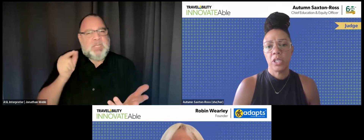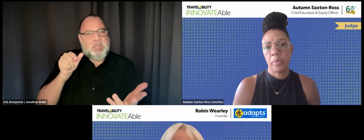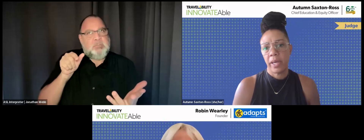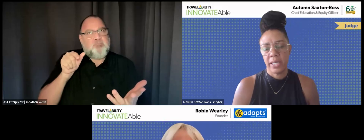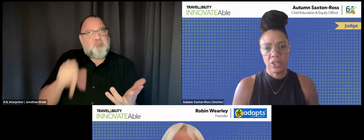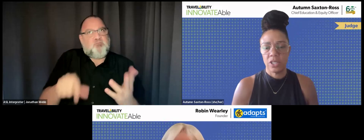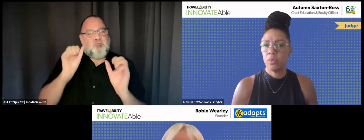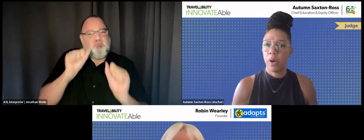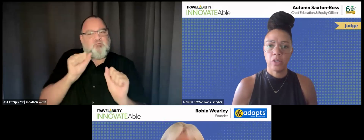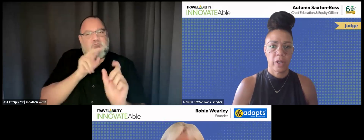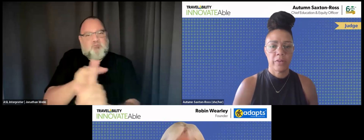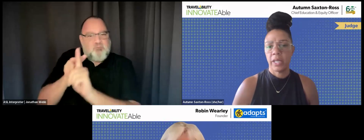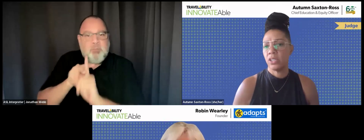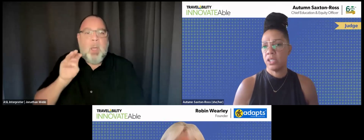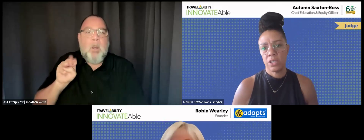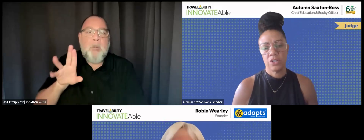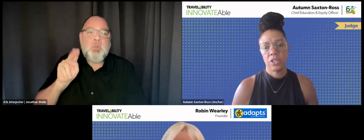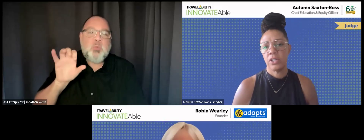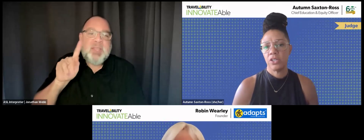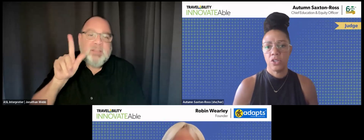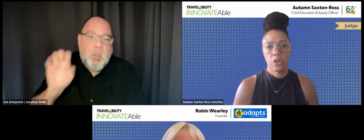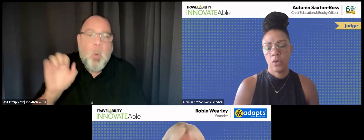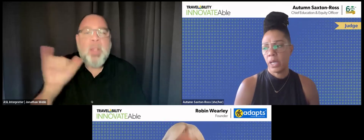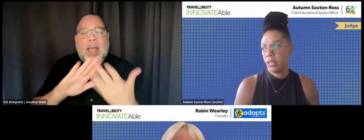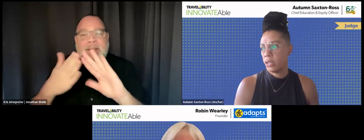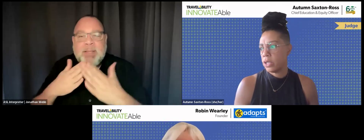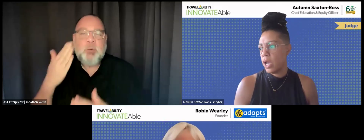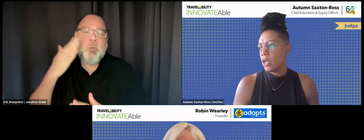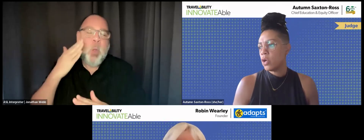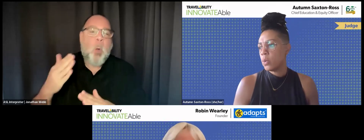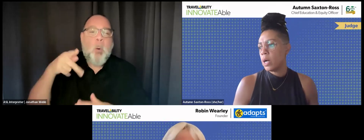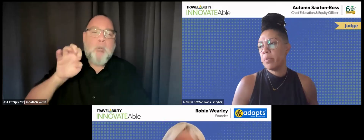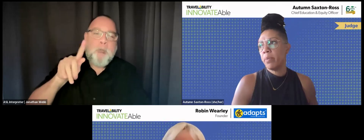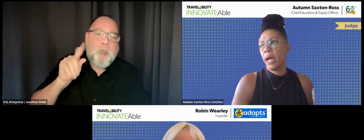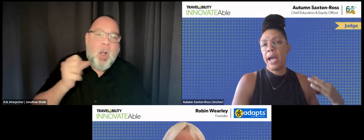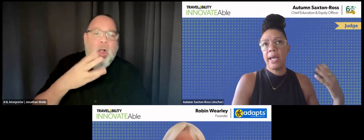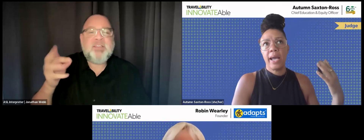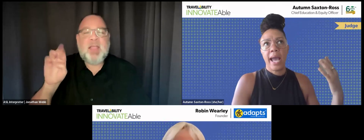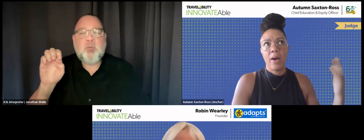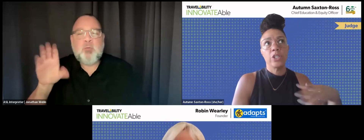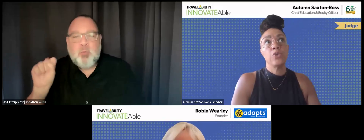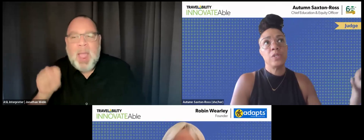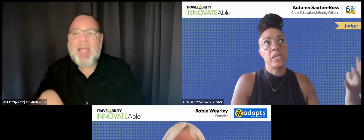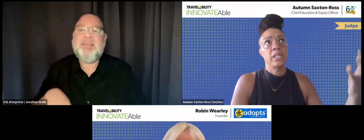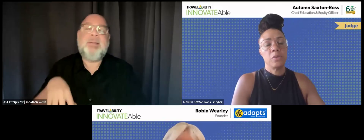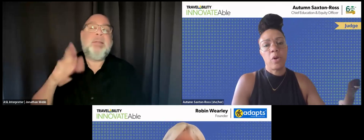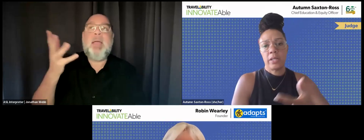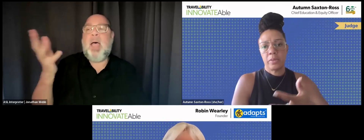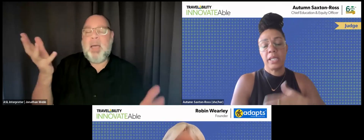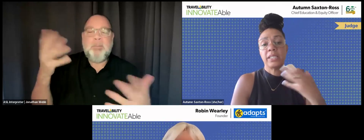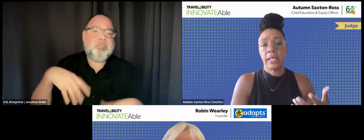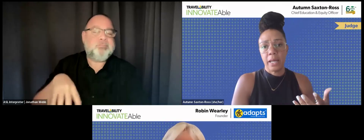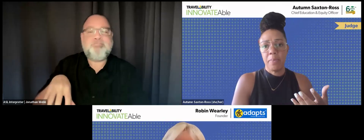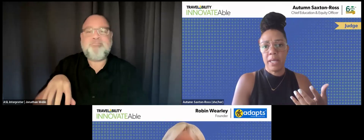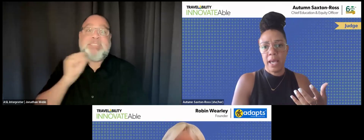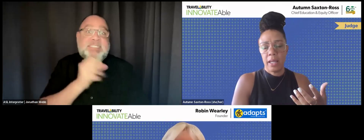like municipal agencies, parks and recreation, senior centers, the whole 9 yards. So, how are you seeing this product